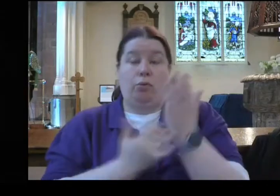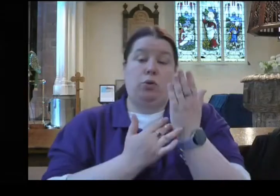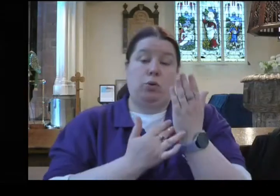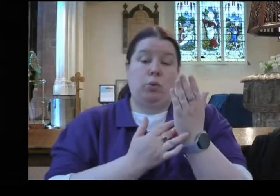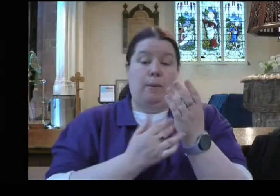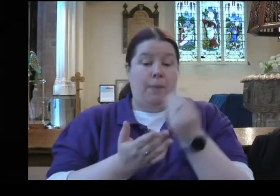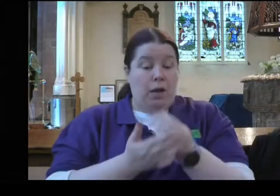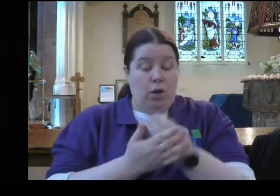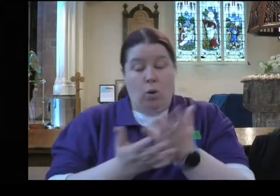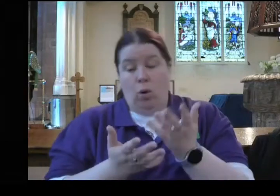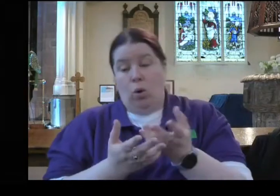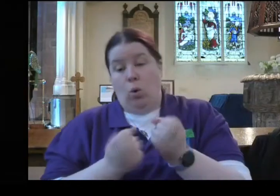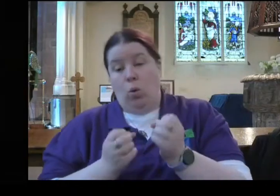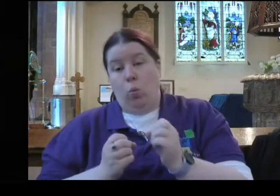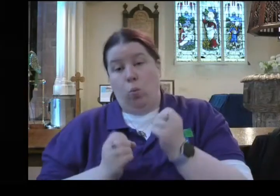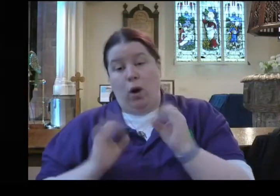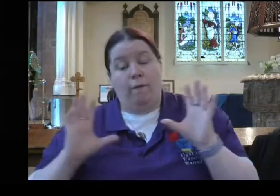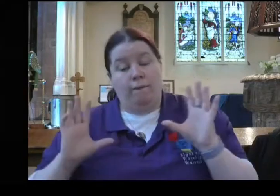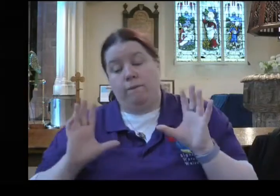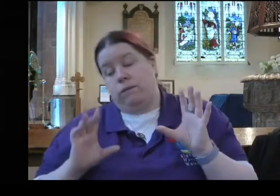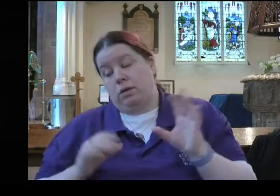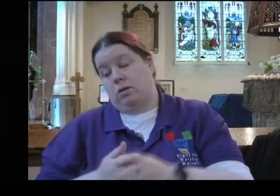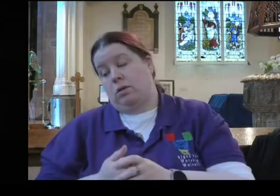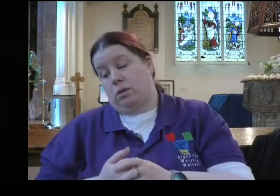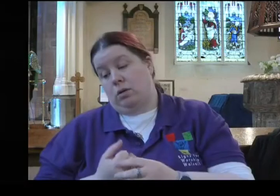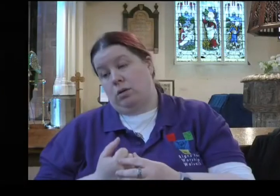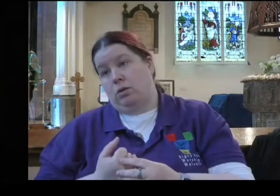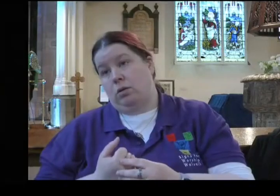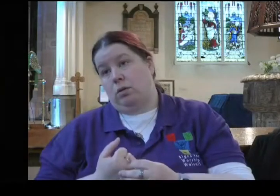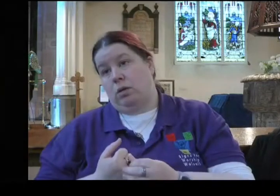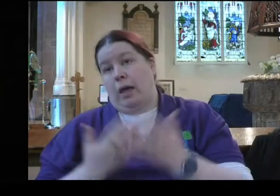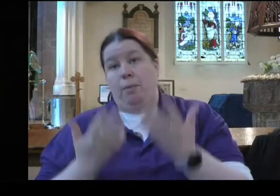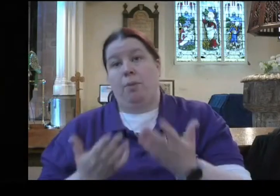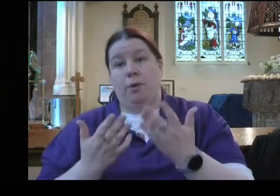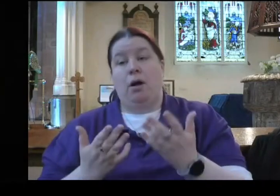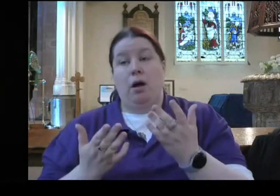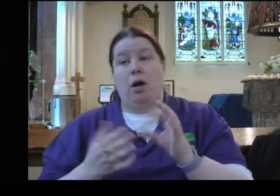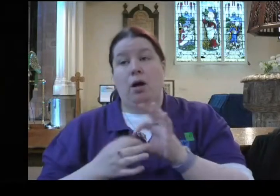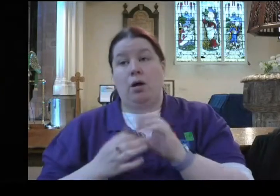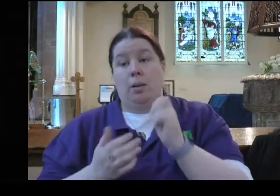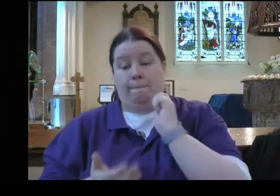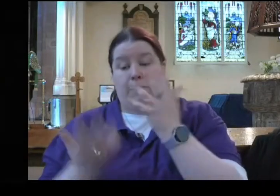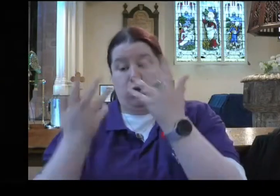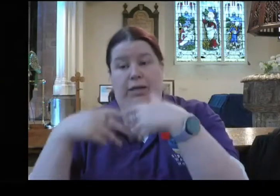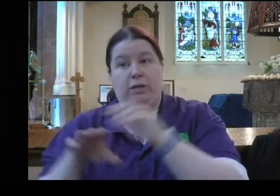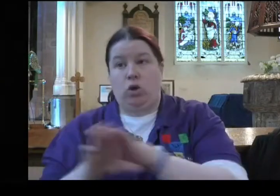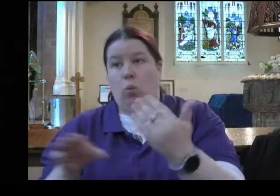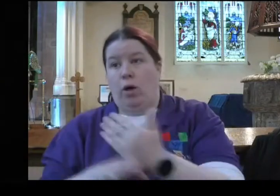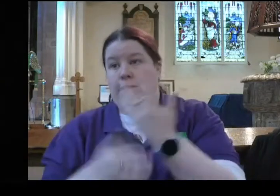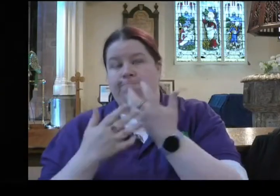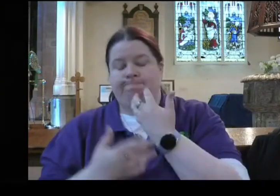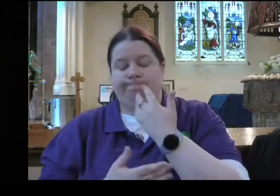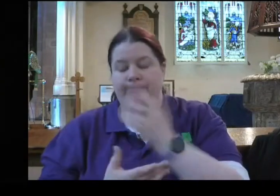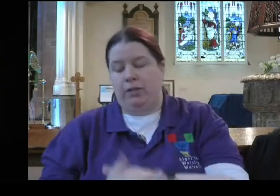in lump sums, or by contactless giving, although it has to be said the contactless machine is not working today. Typical, isn't it? But